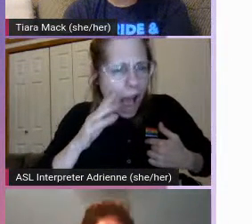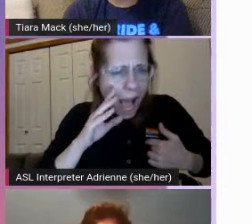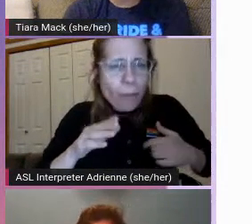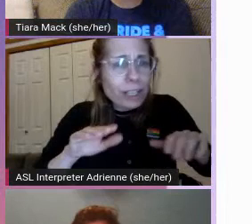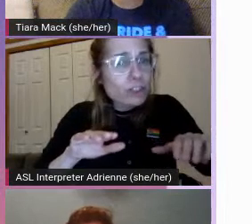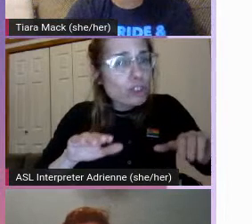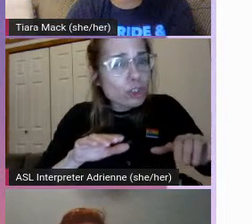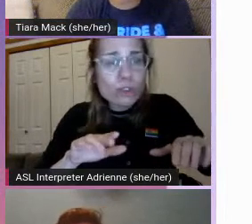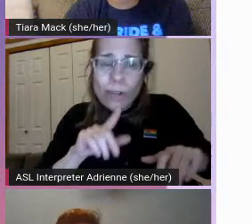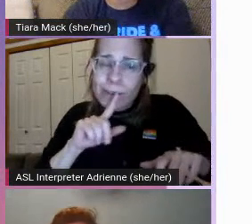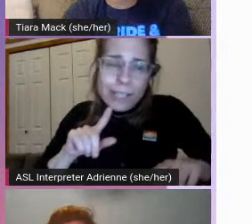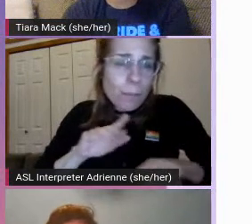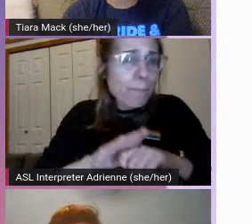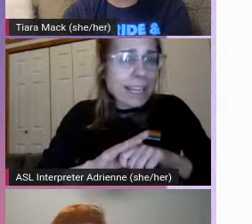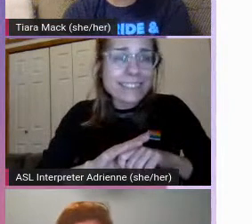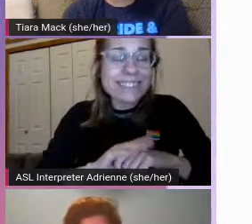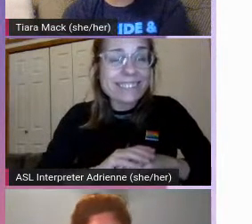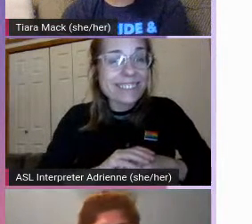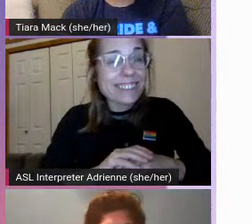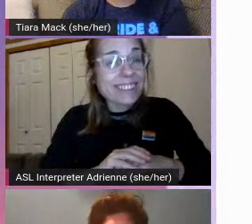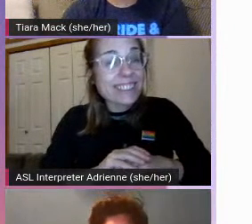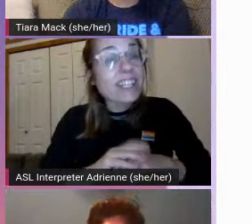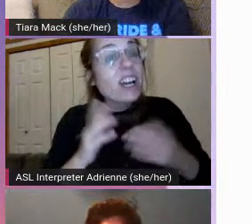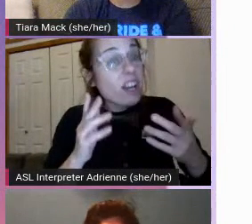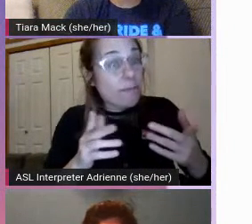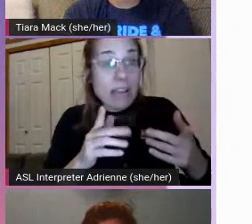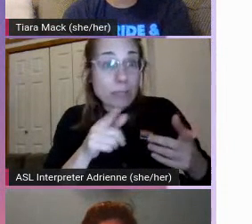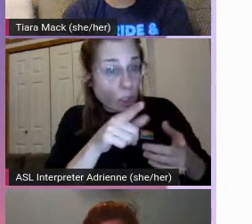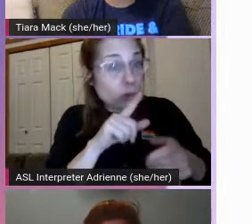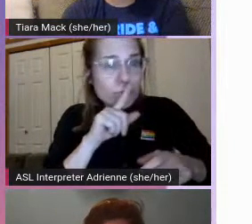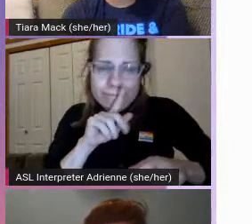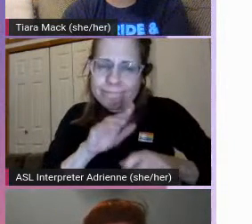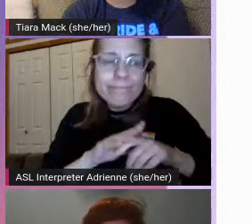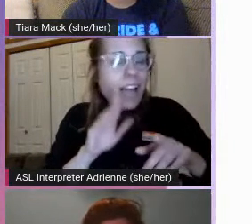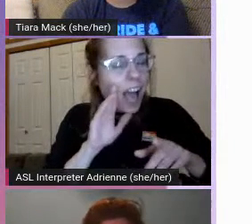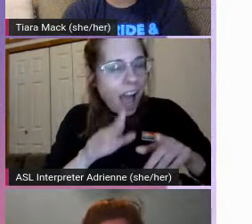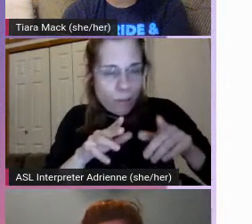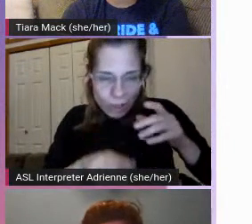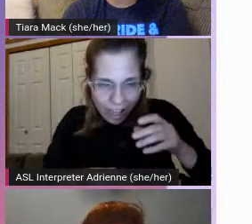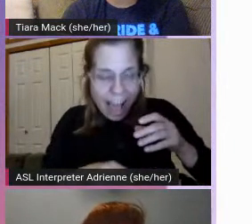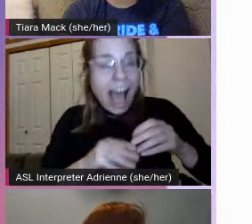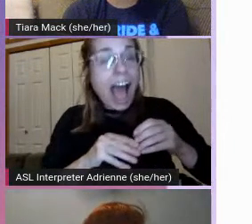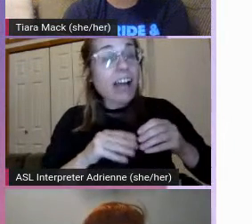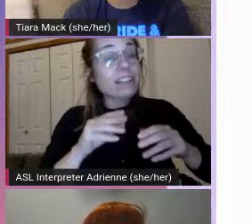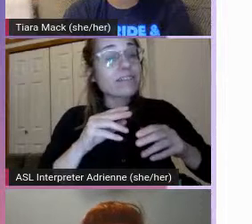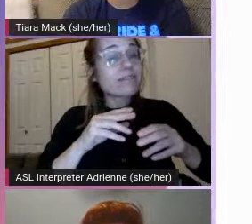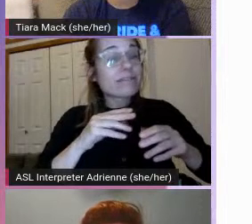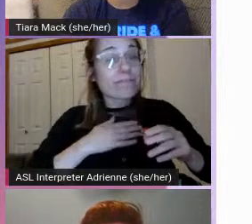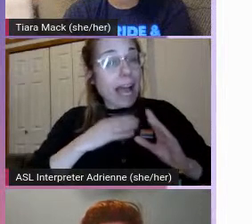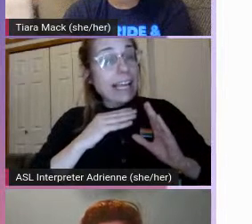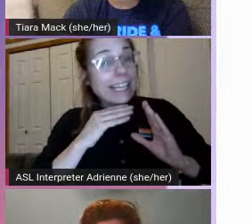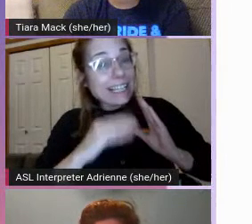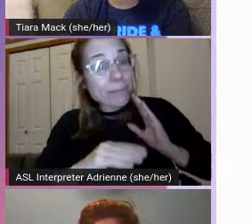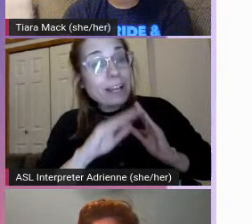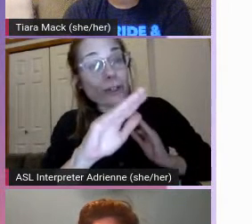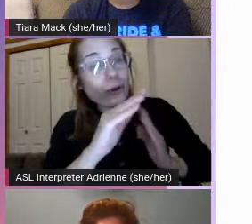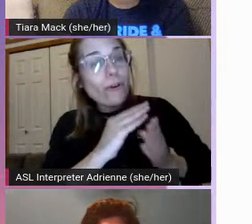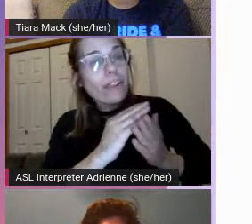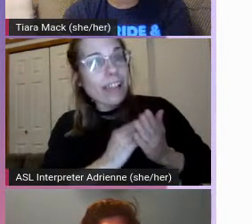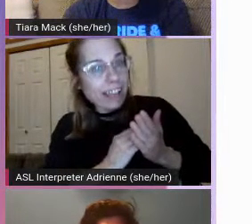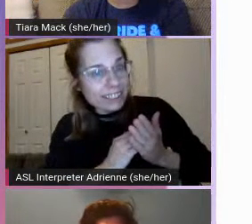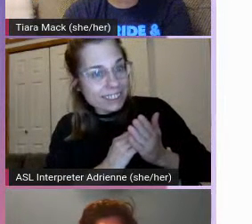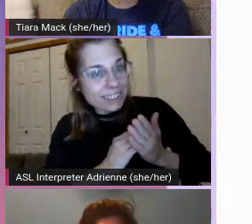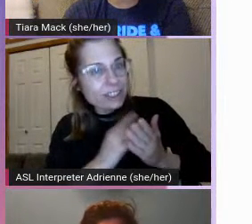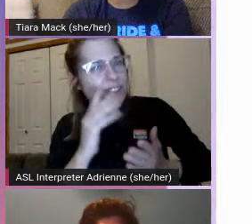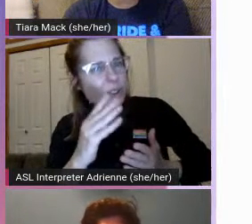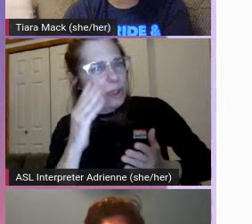And what about a commitment to make sure you get onto our email list so that you can stay up to date with Planned Parenthood Votes Connecticut? You can